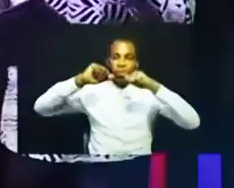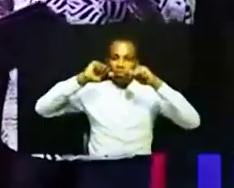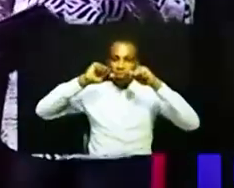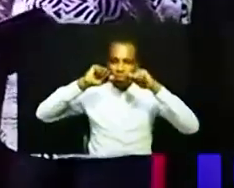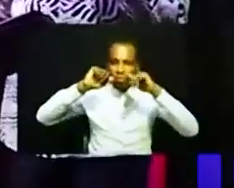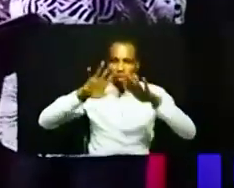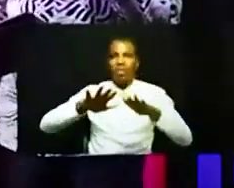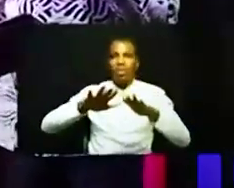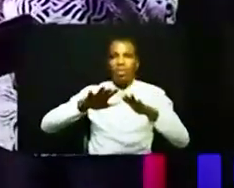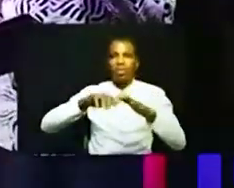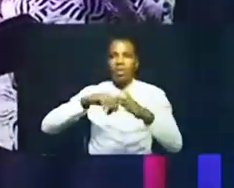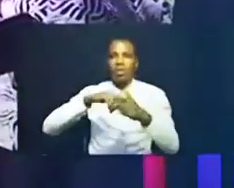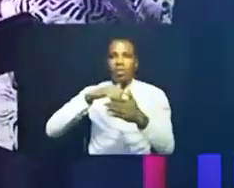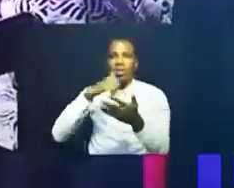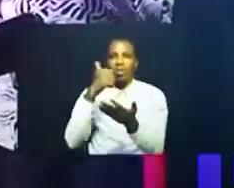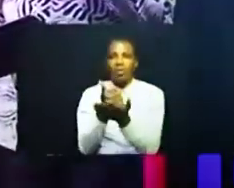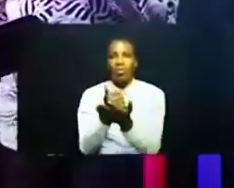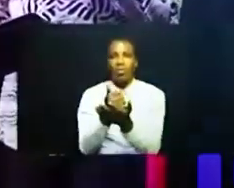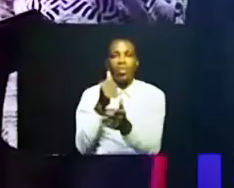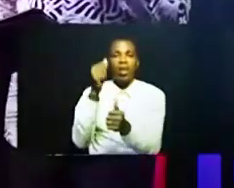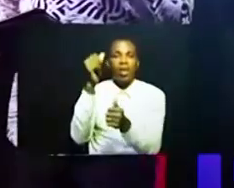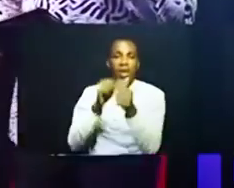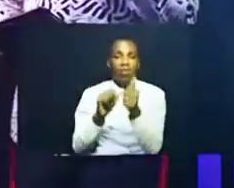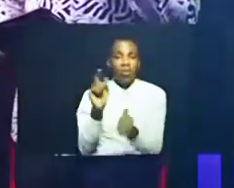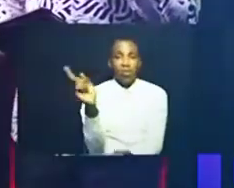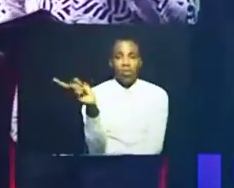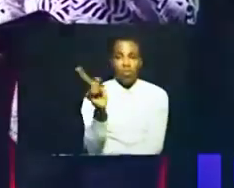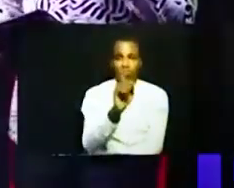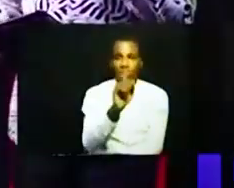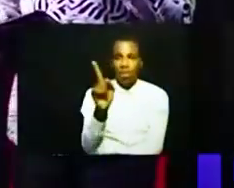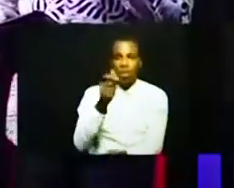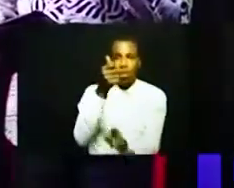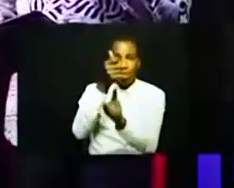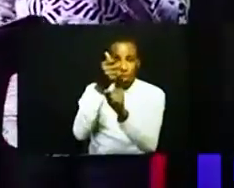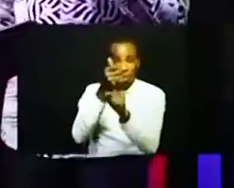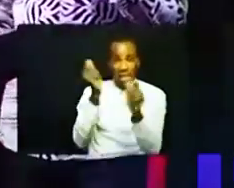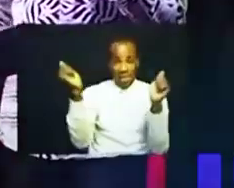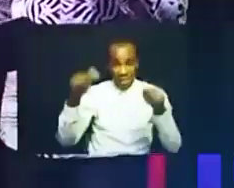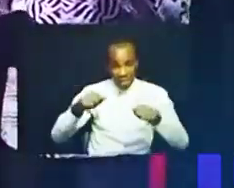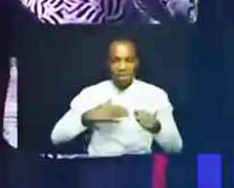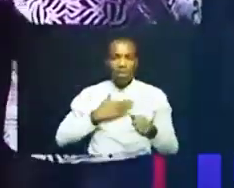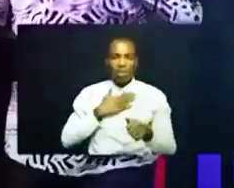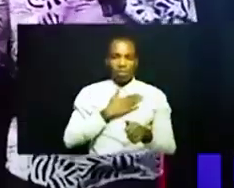you. Wherever you are, I want to ask that you rise if you can.